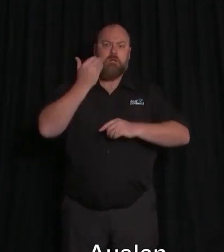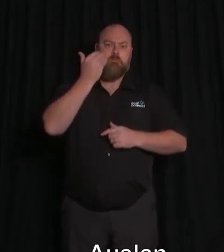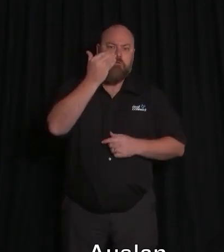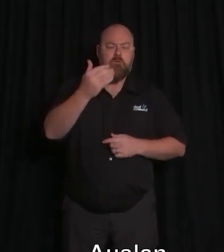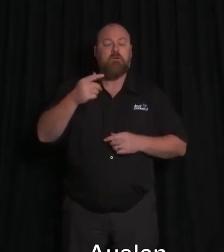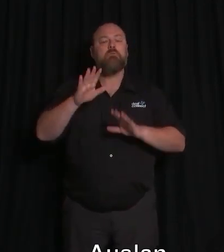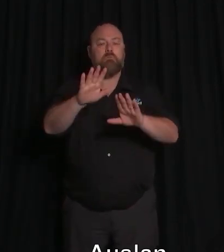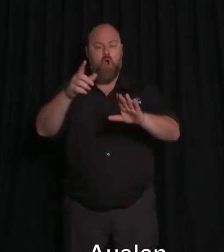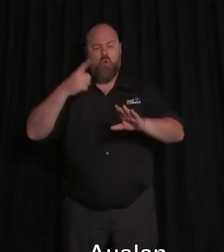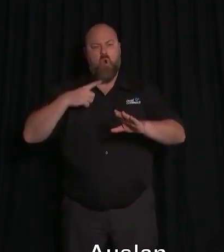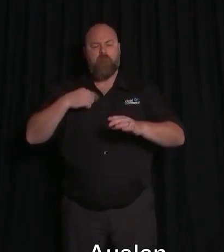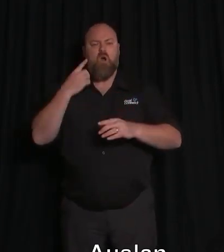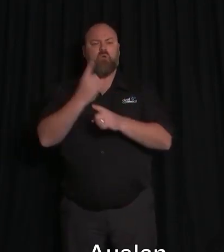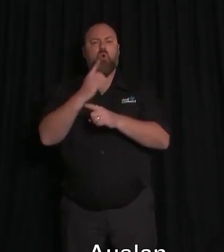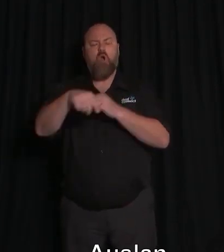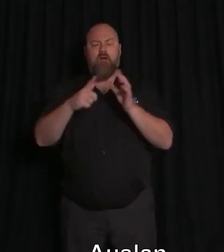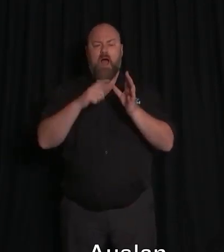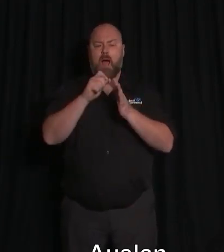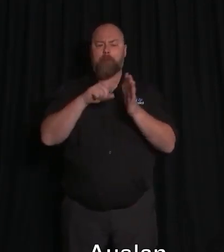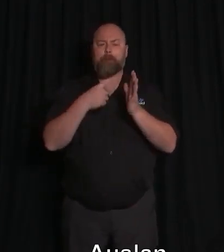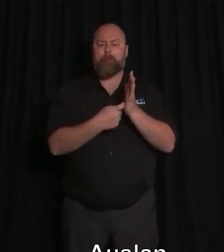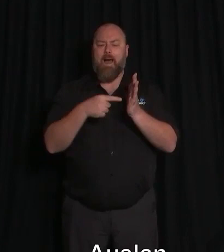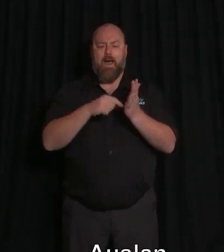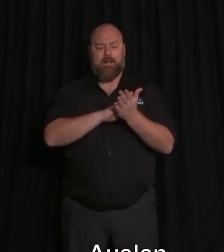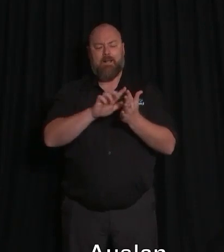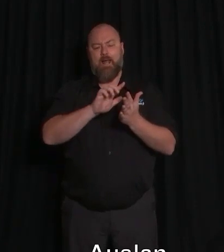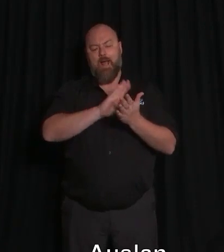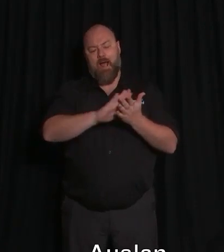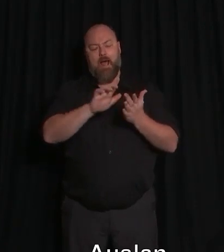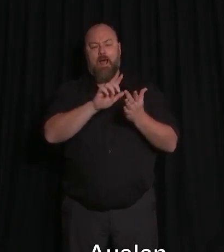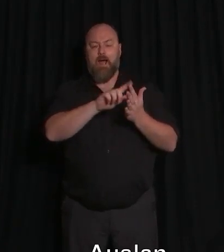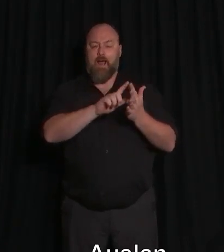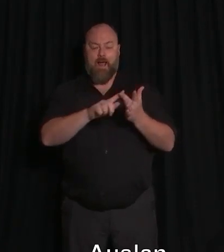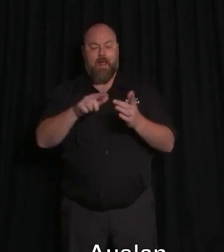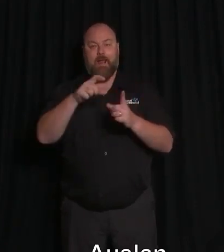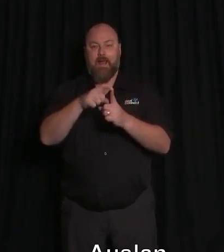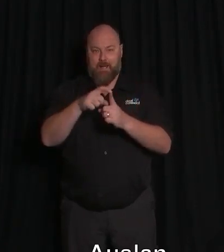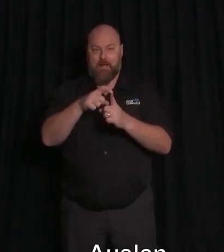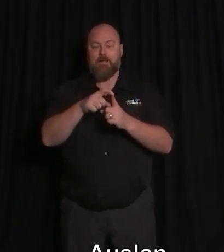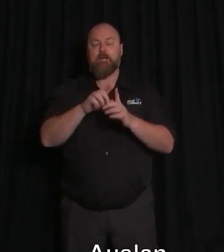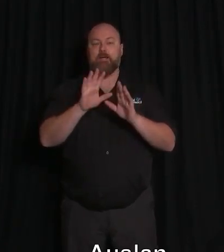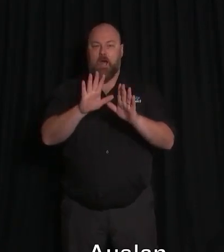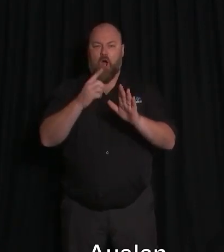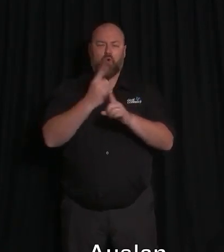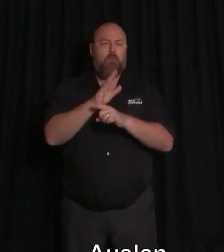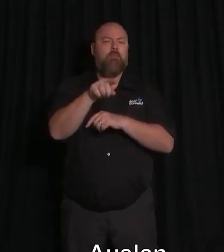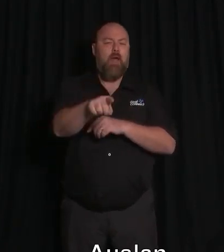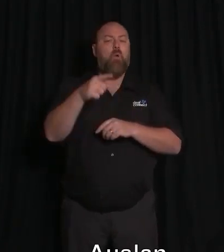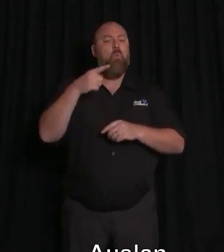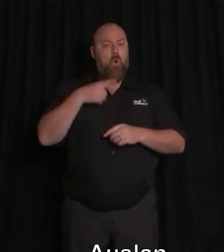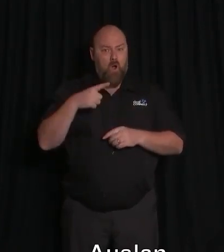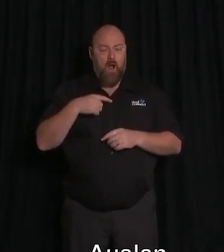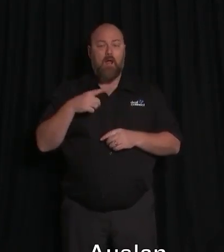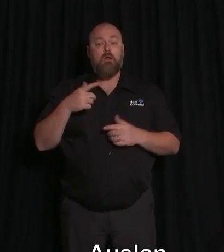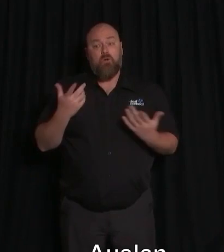regime? Partly because our history is important, but partly because most of us queer people, by which I